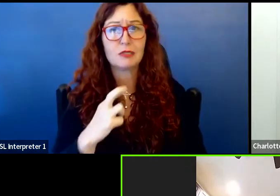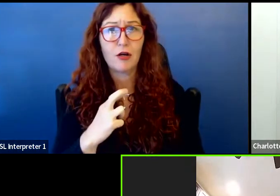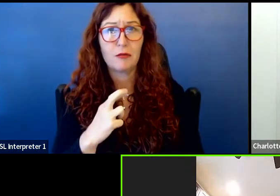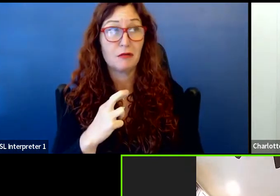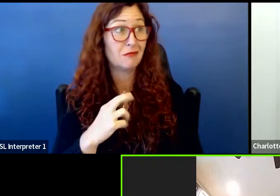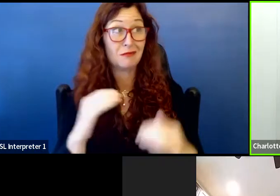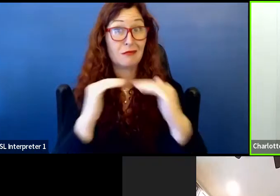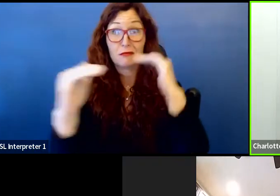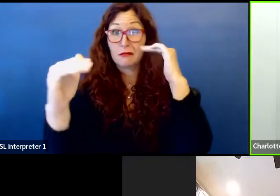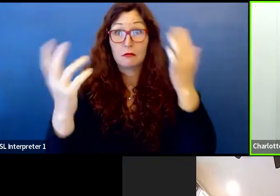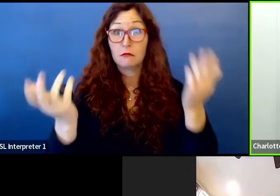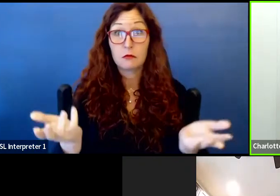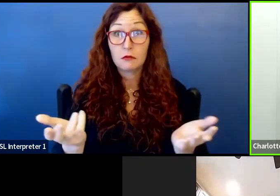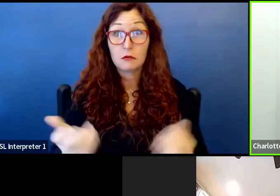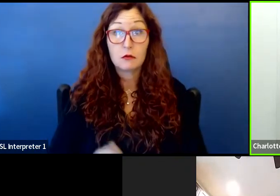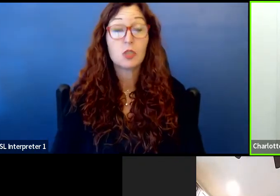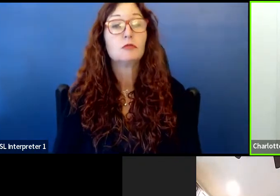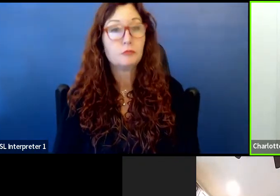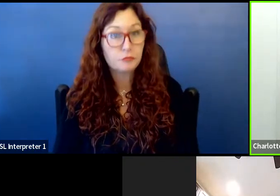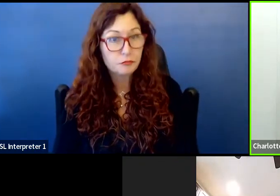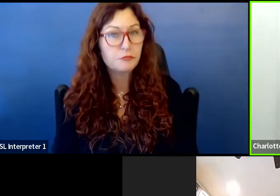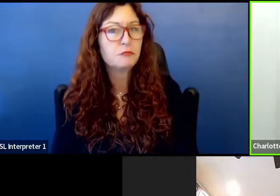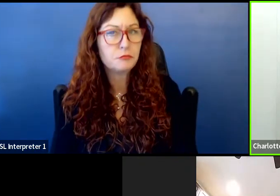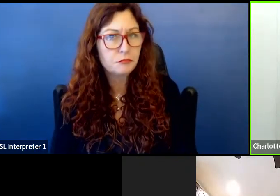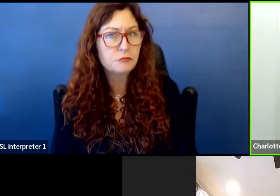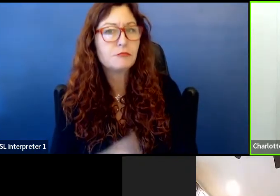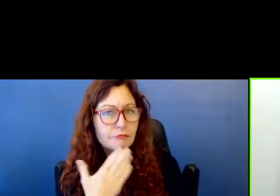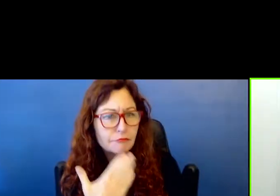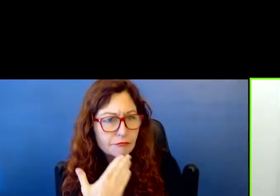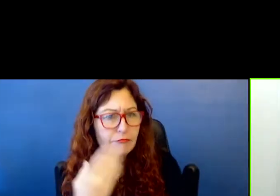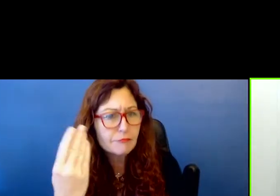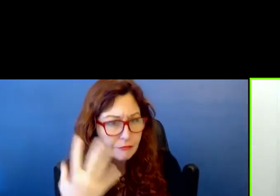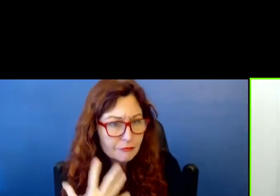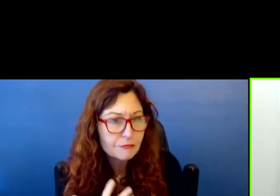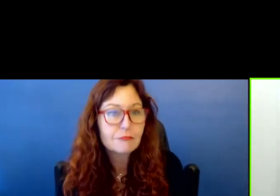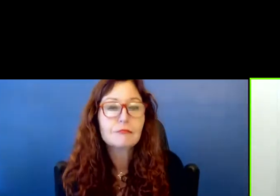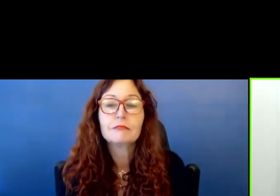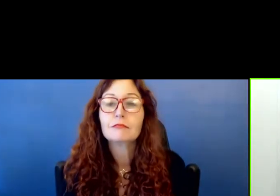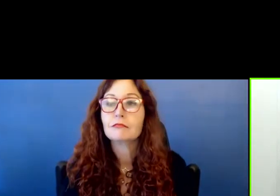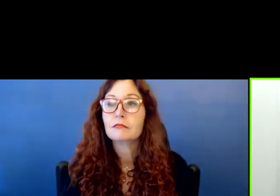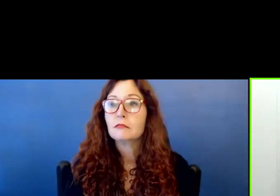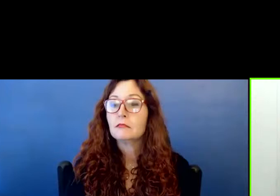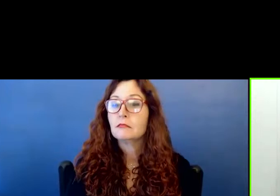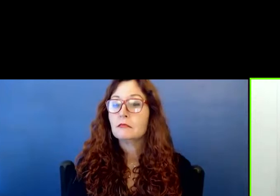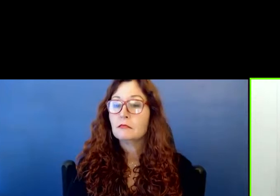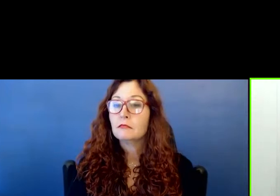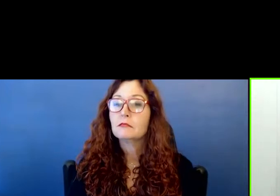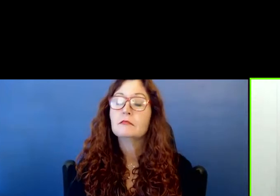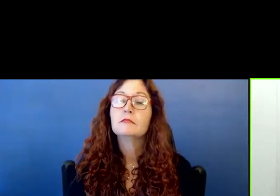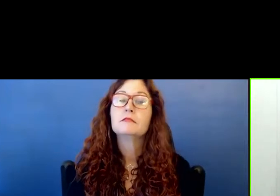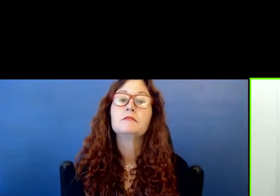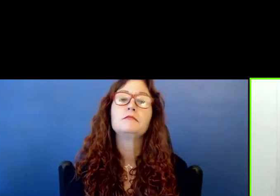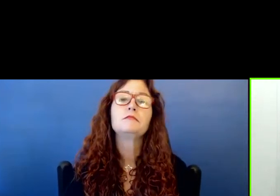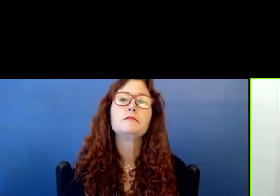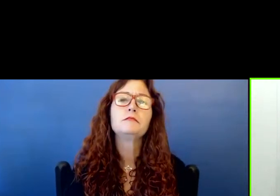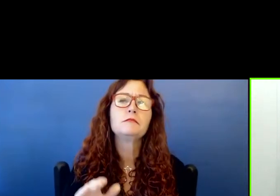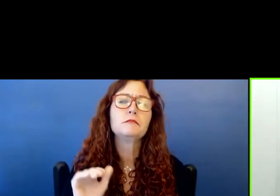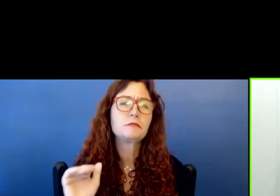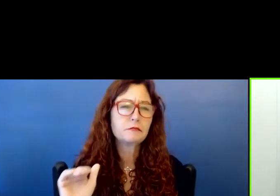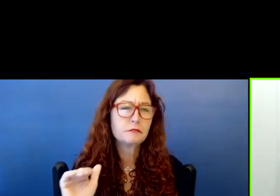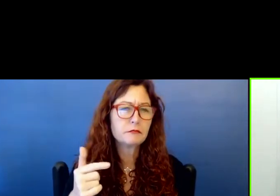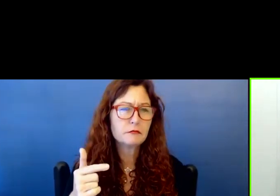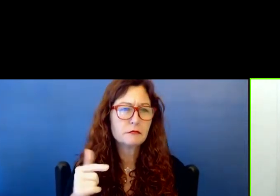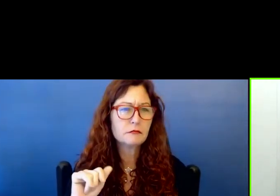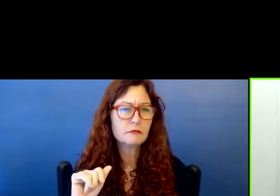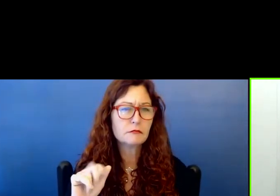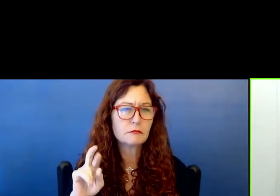is i appreciate that um i wanted to go back uh gary to your testimony about the courage and